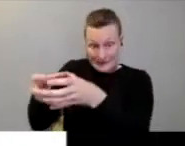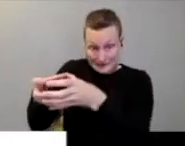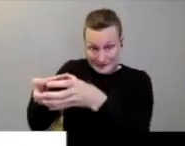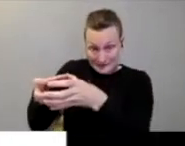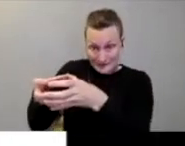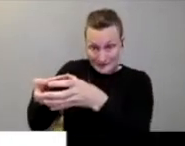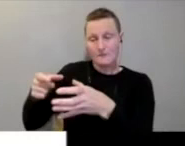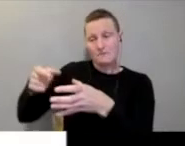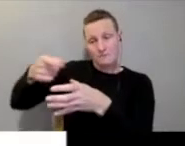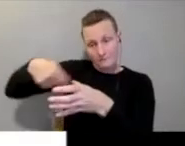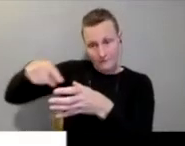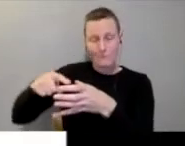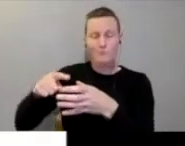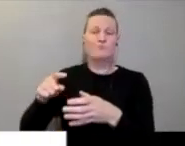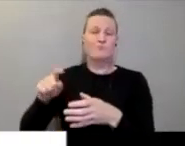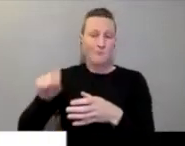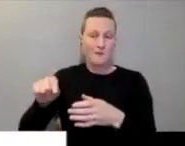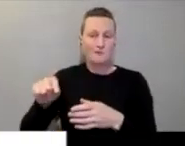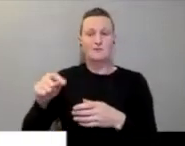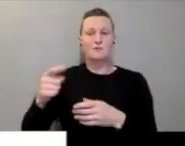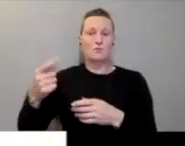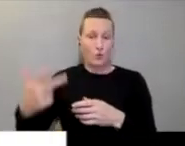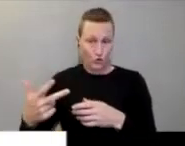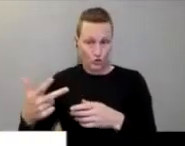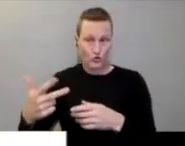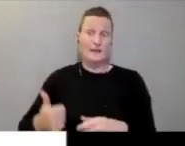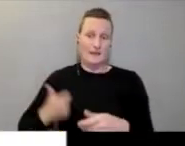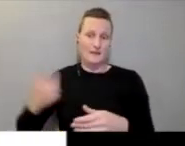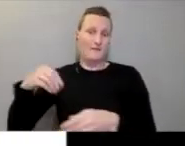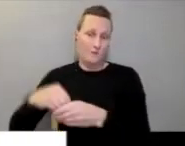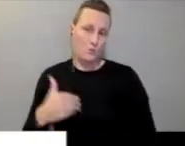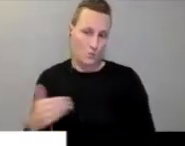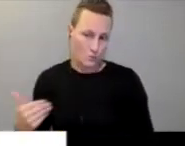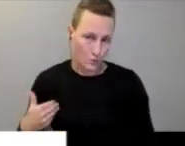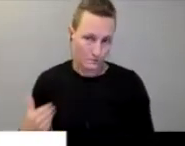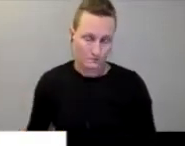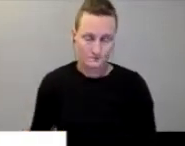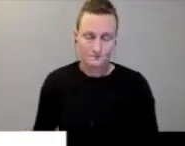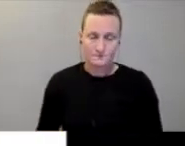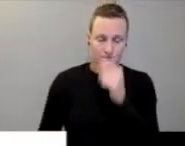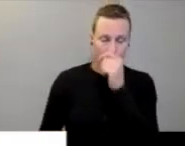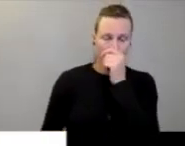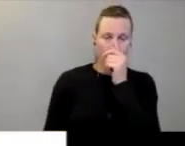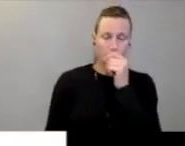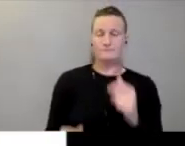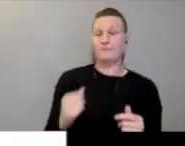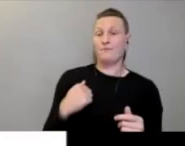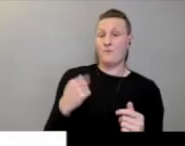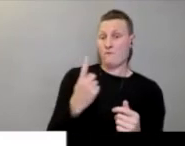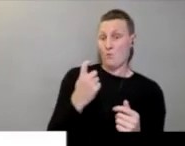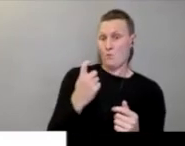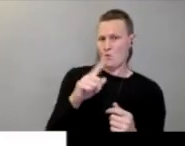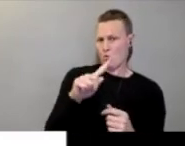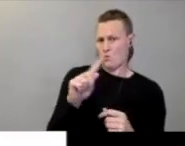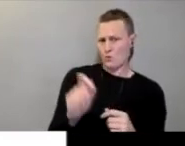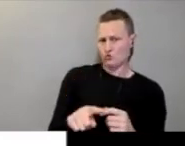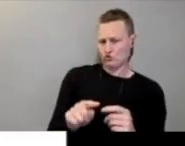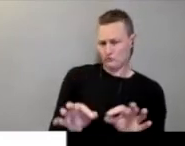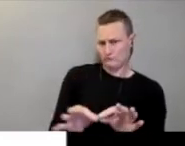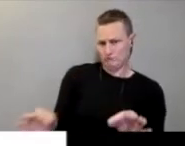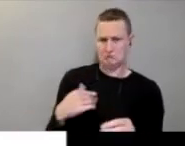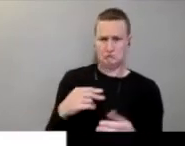should be based in Toronto. Thank you. And one more super quick question. If a project has